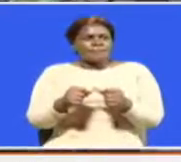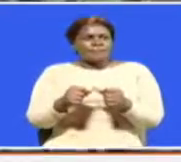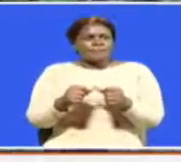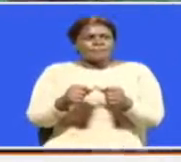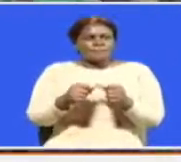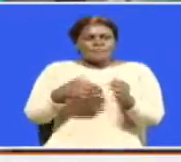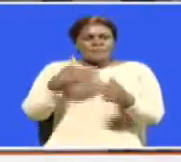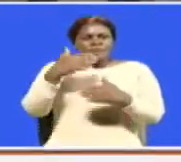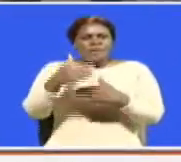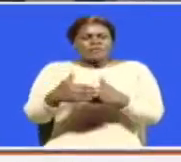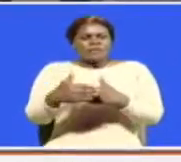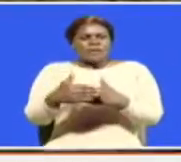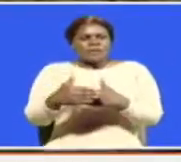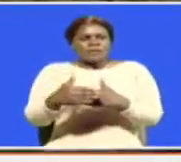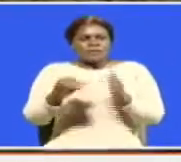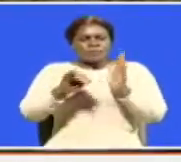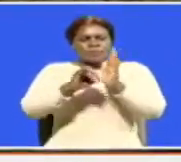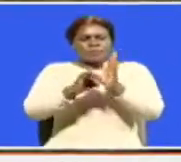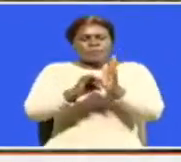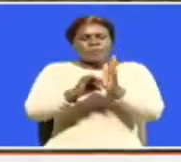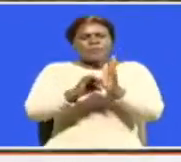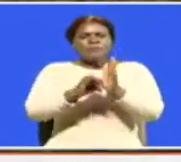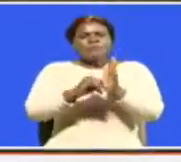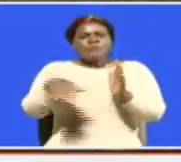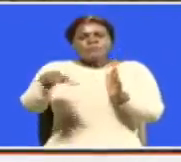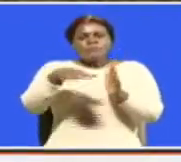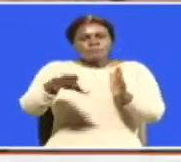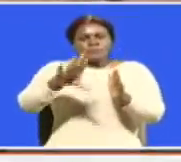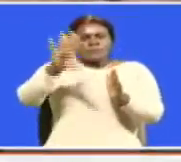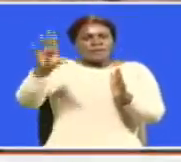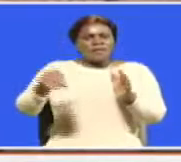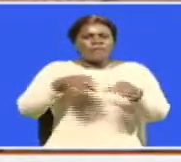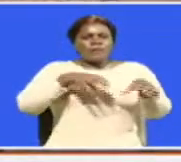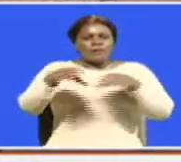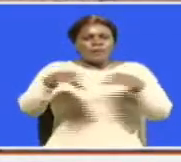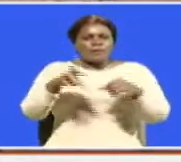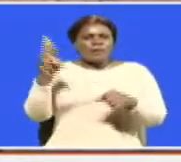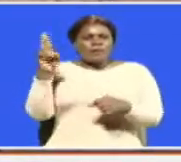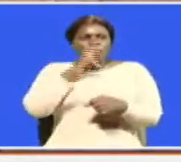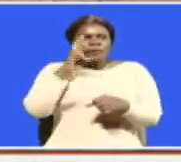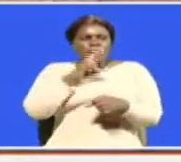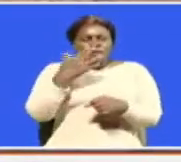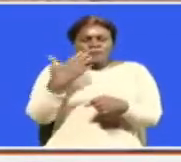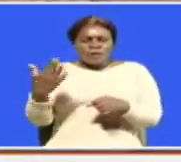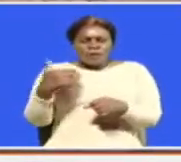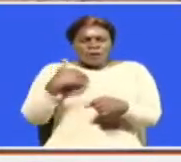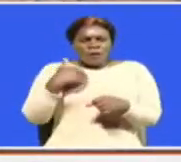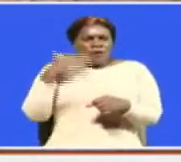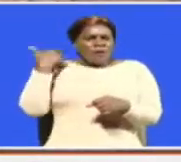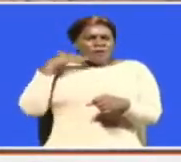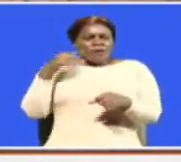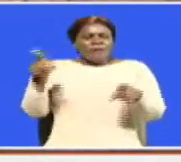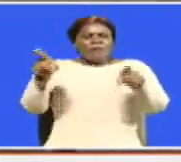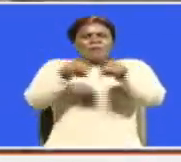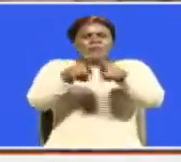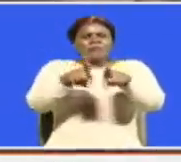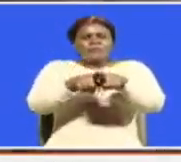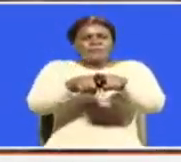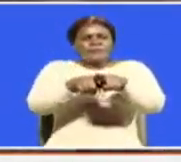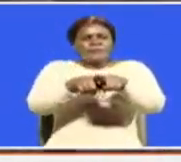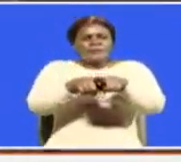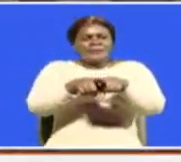An apt impression, given the rough terrain of Africa's wild, dangerously armed poachers, as well as